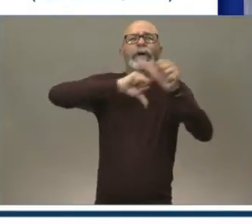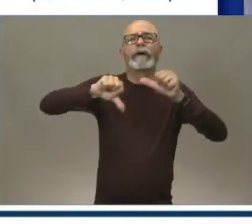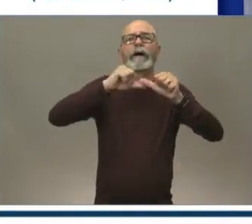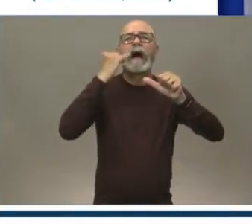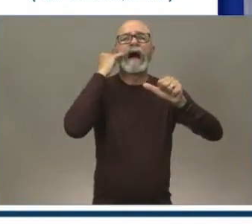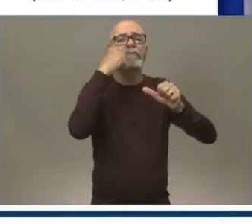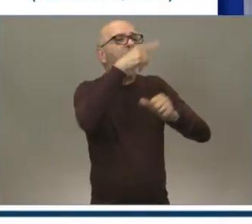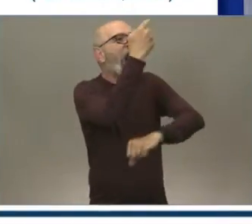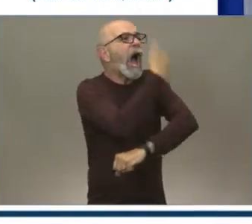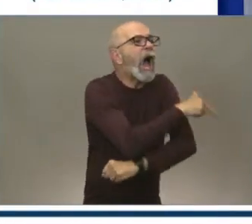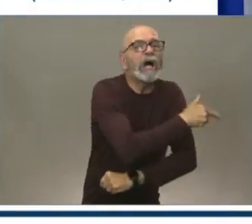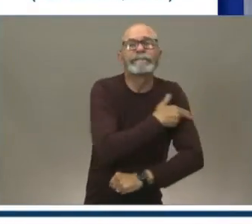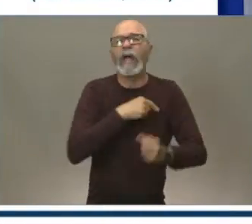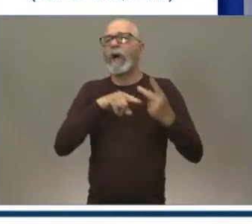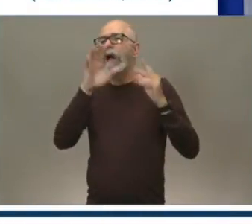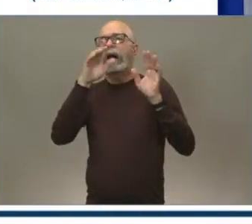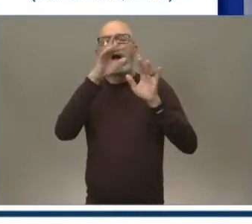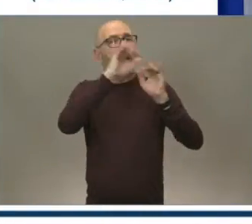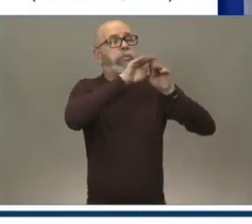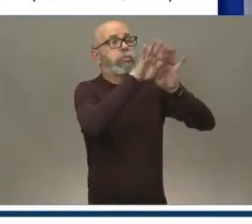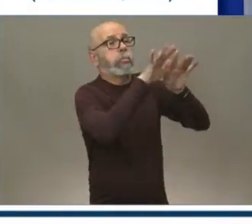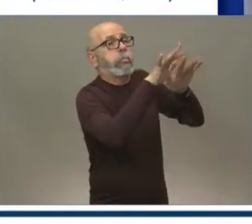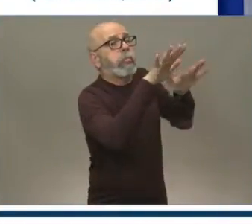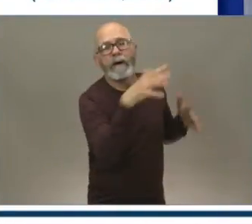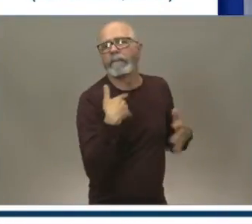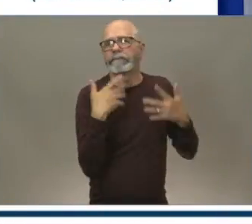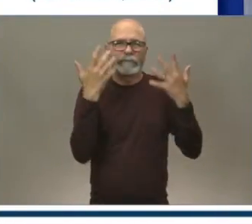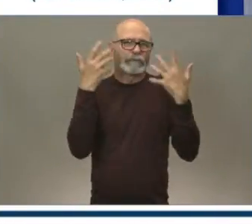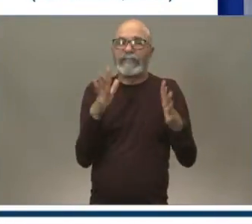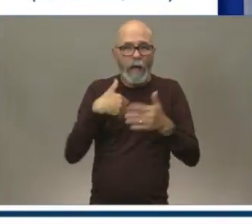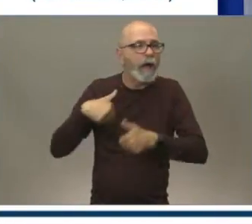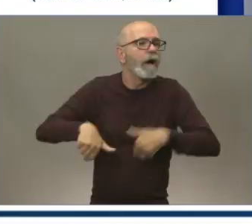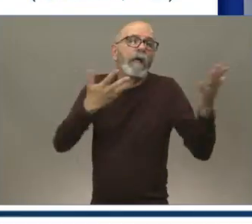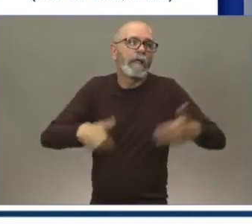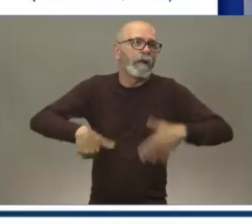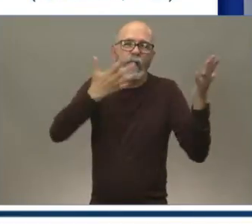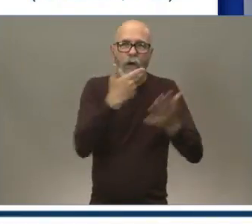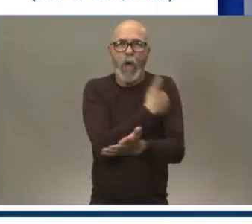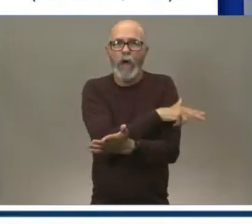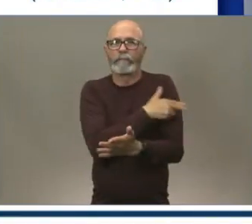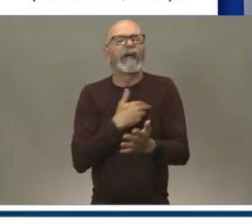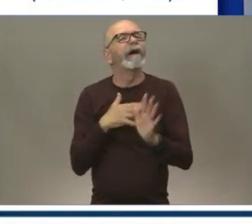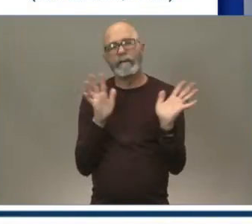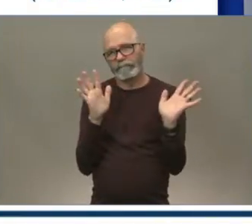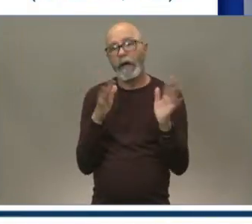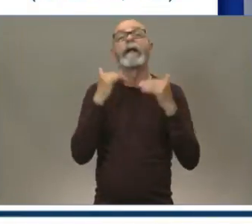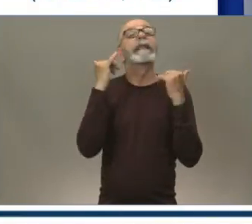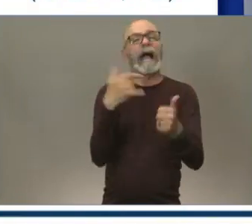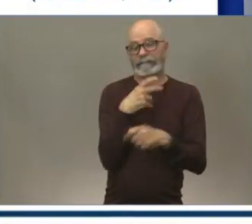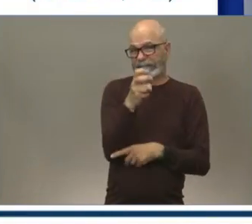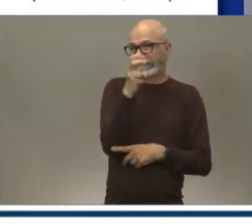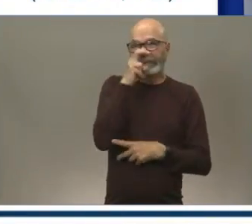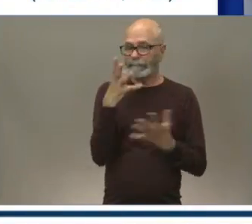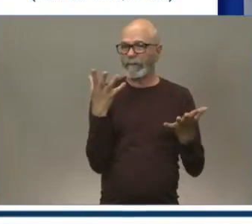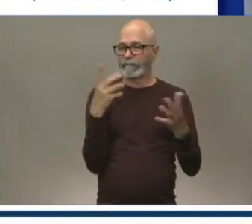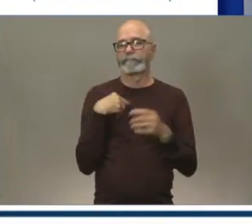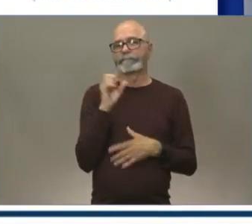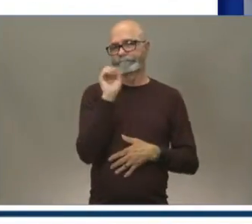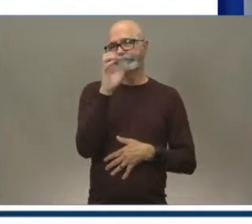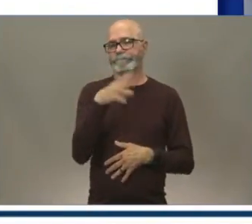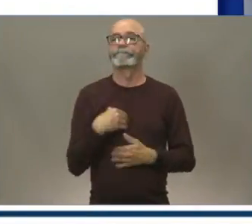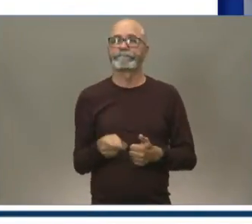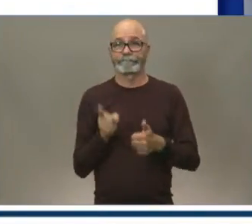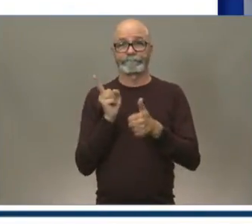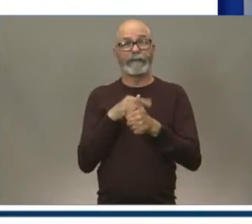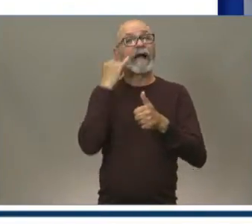vaccine rollout on track. Here are some of the key new restrictions. Nova Scotians should avoid all non-essential